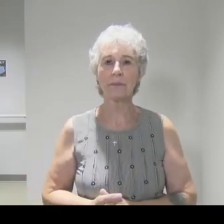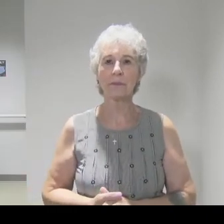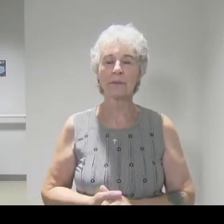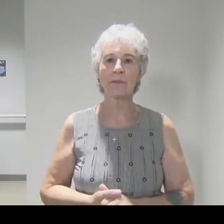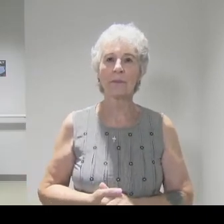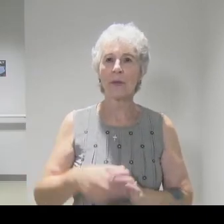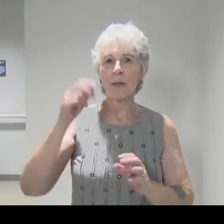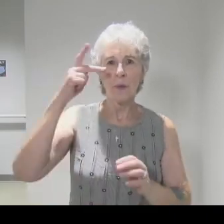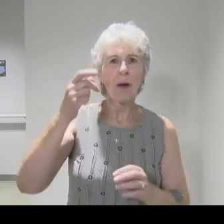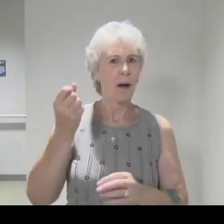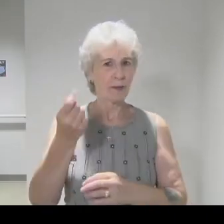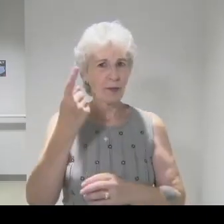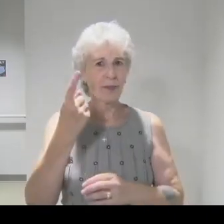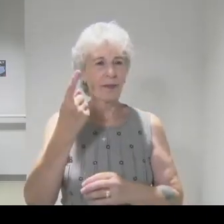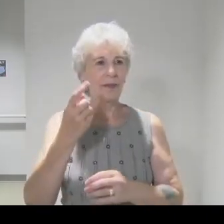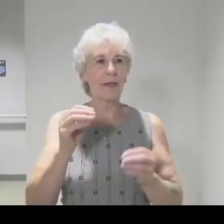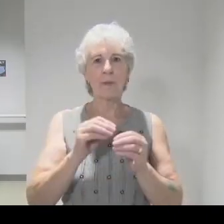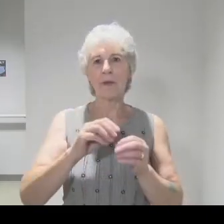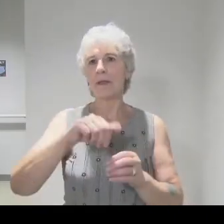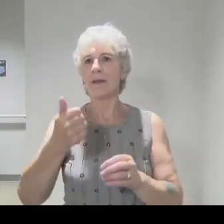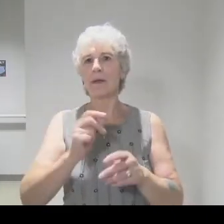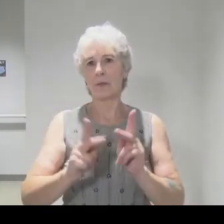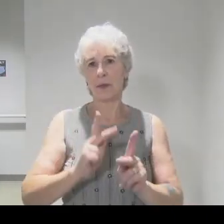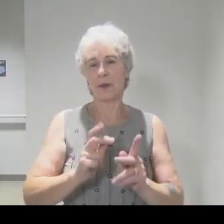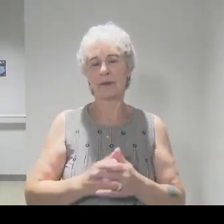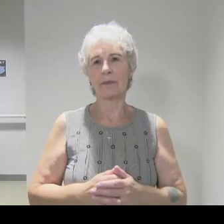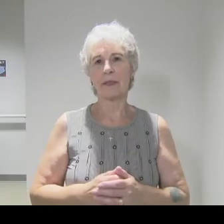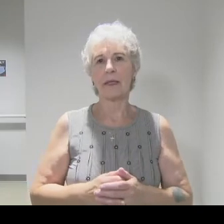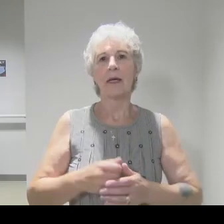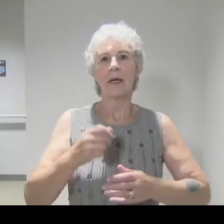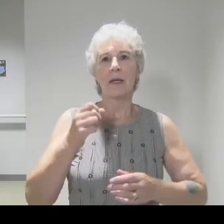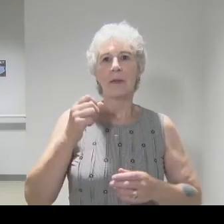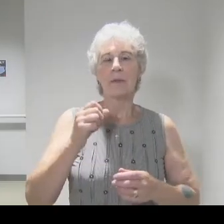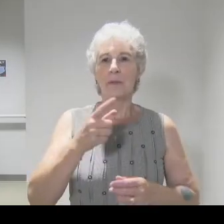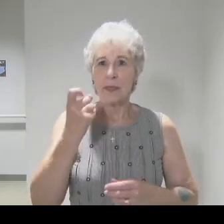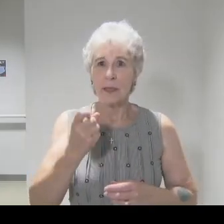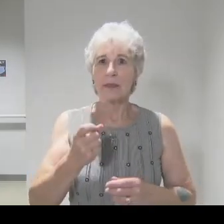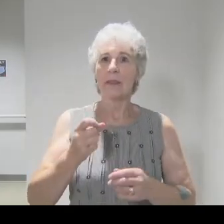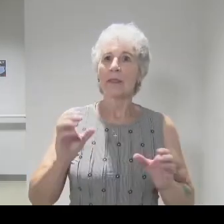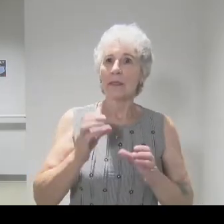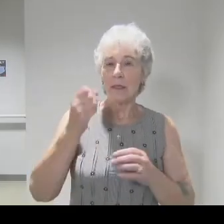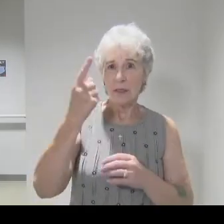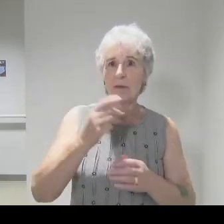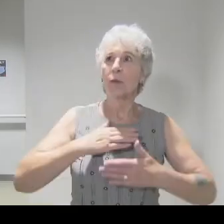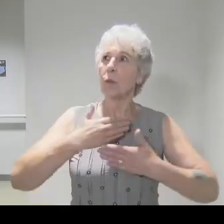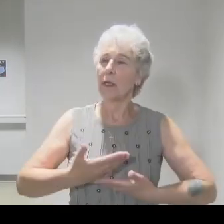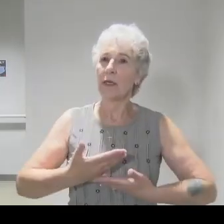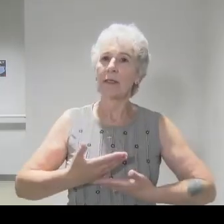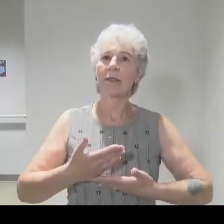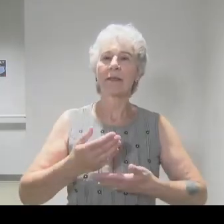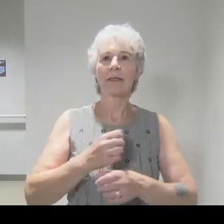Paul understood this more than any other human being, and because he did, he was able to be a willing slave, a